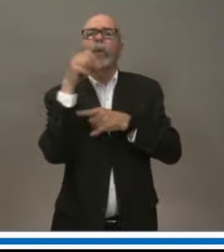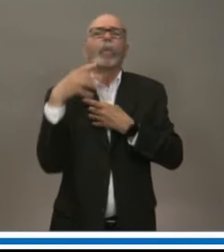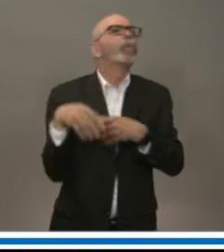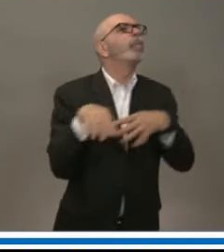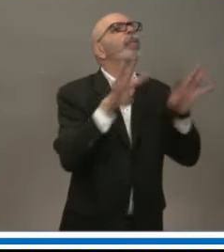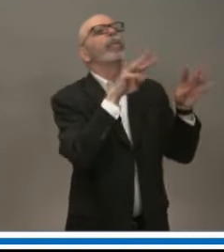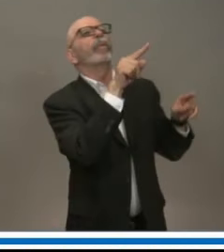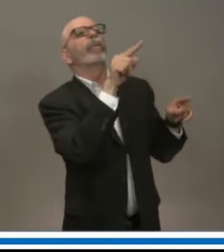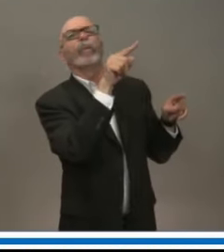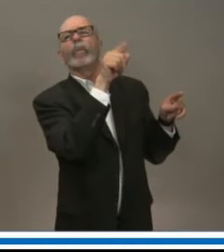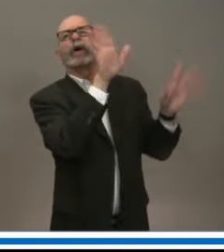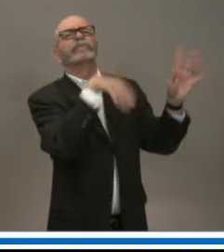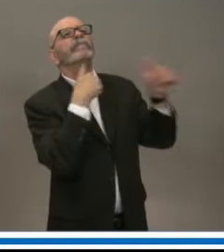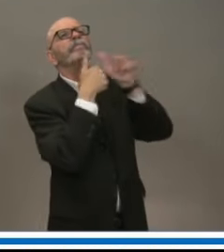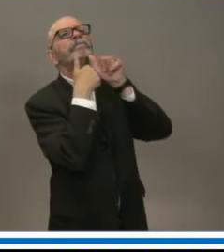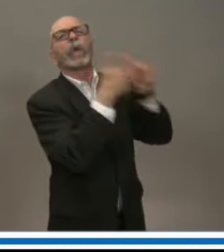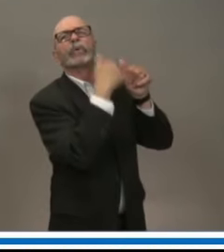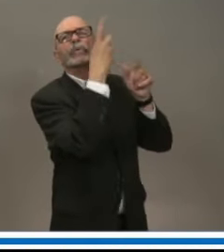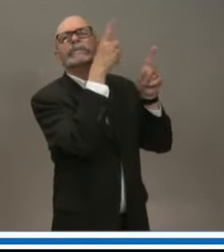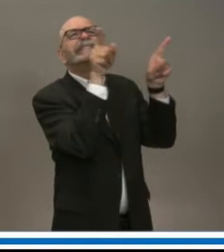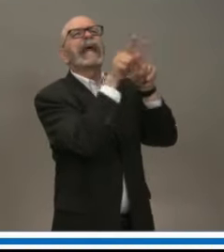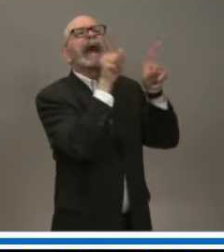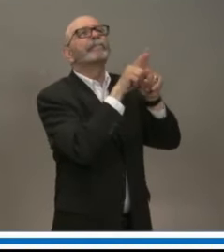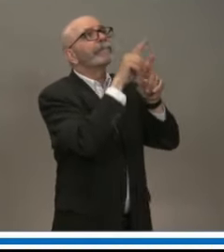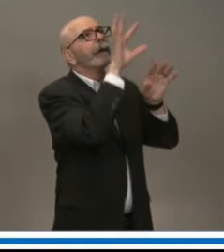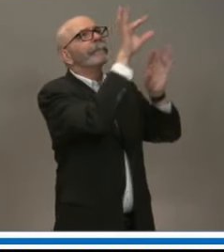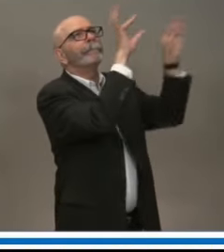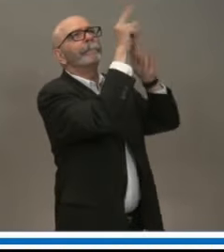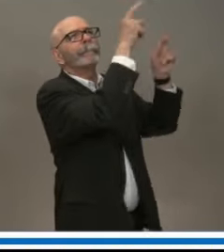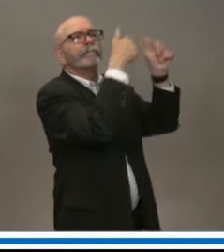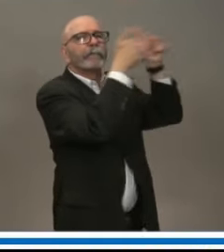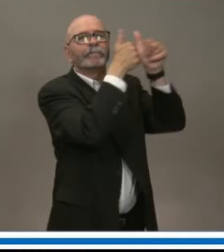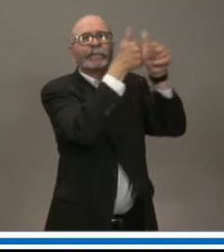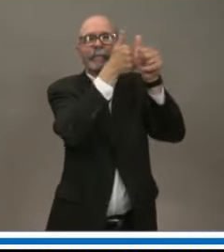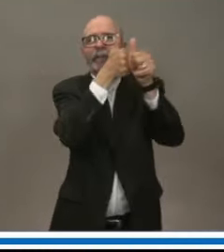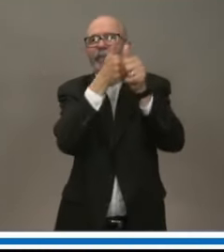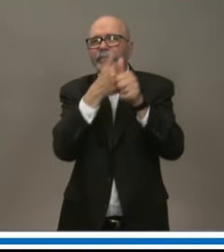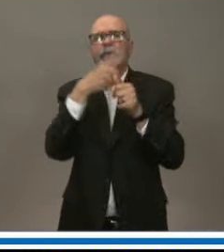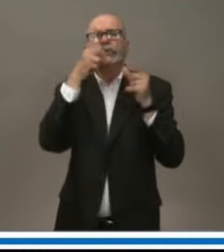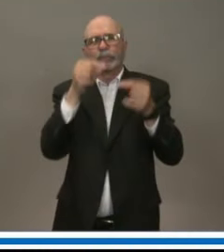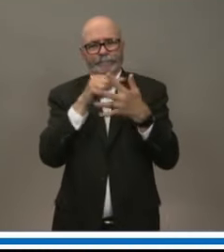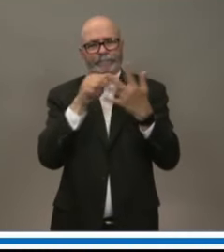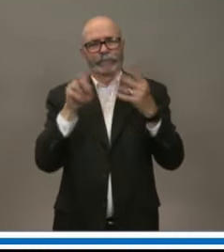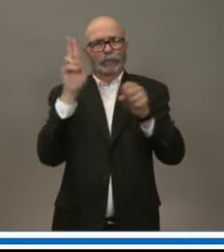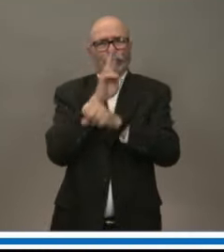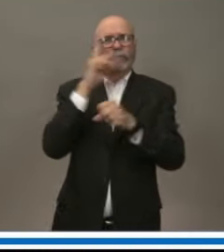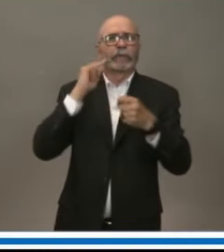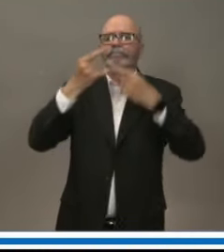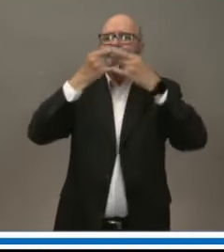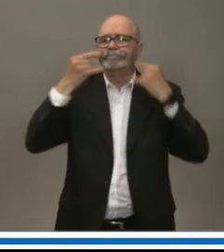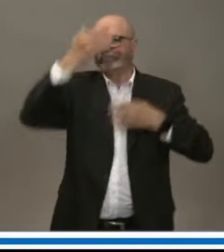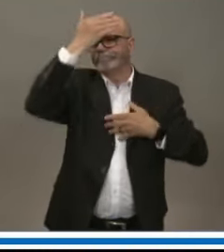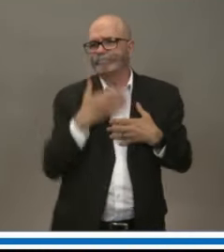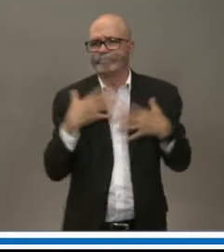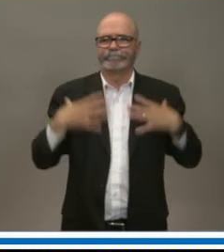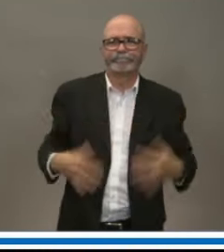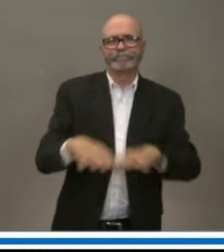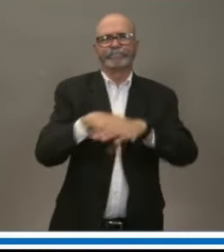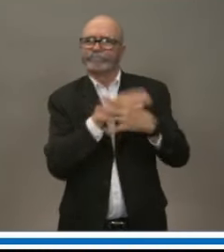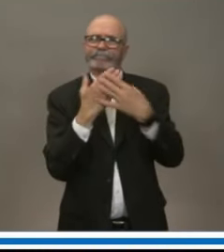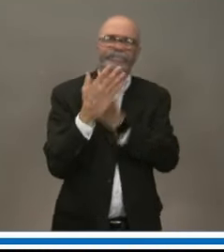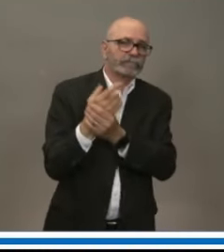workers in relation to PPE. Do you have any response to this? Can you update us on the supply or any discussion you've been having with healthcare